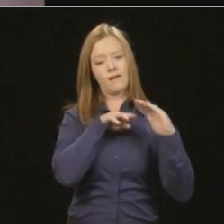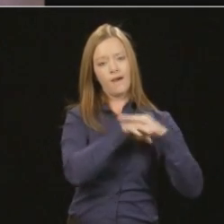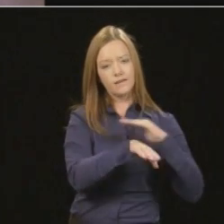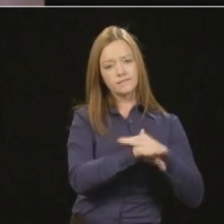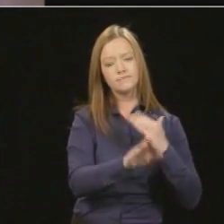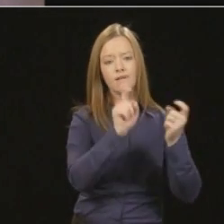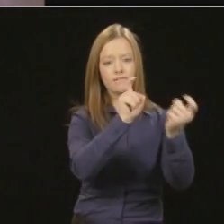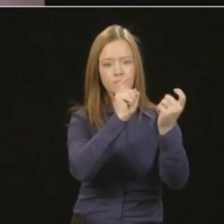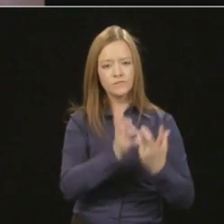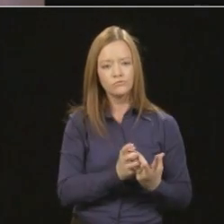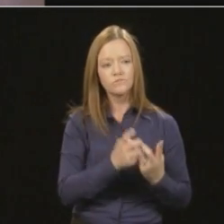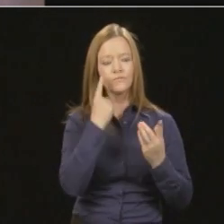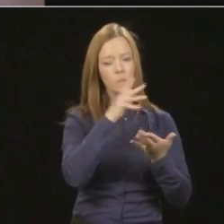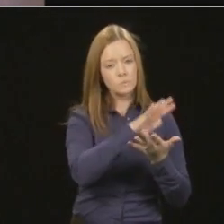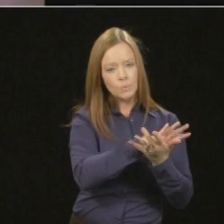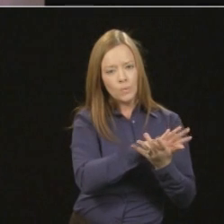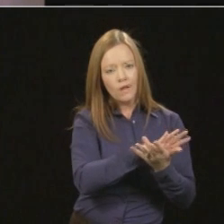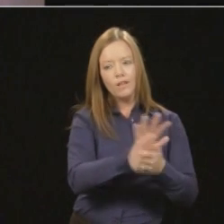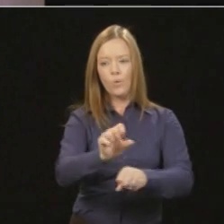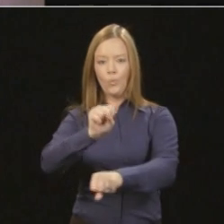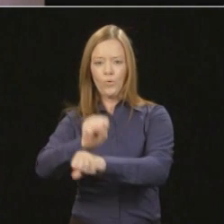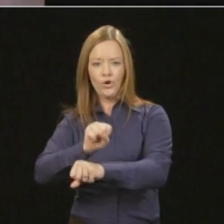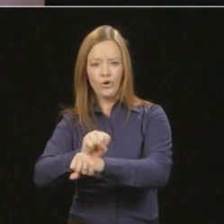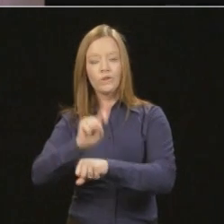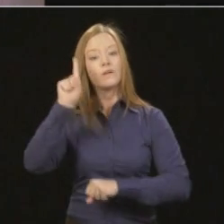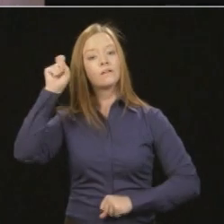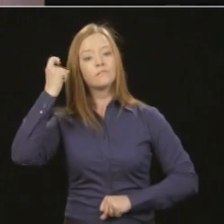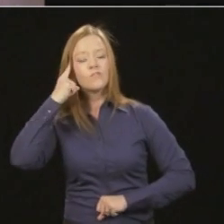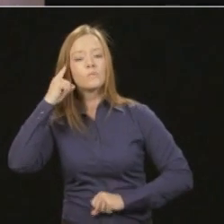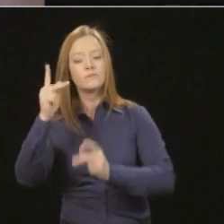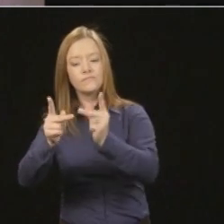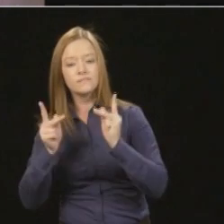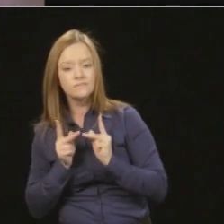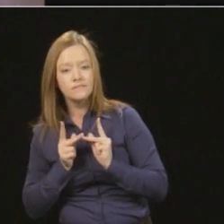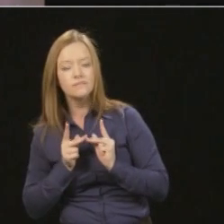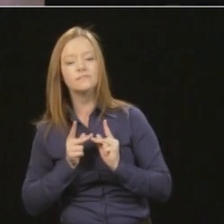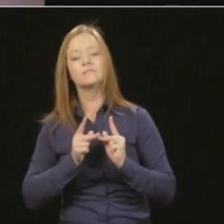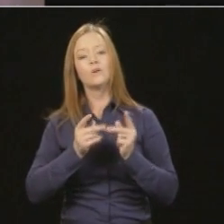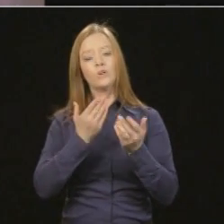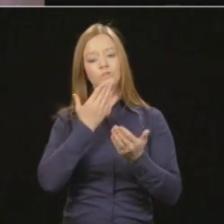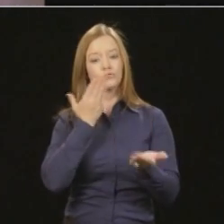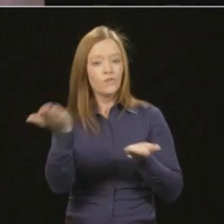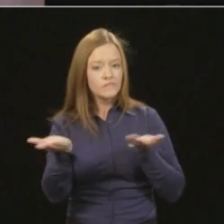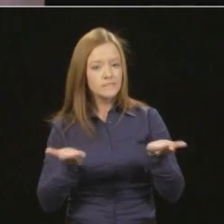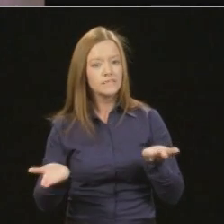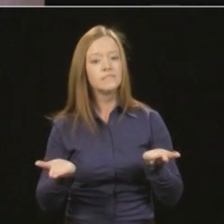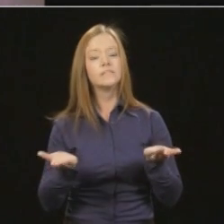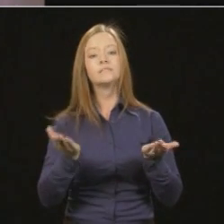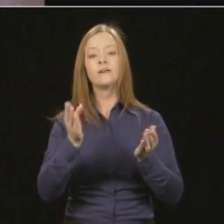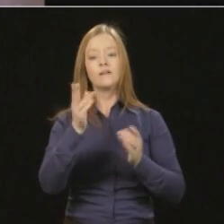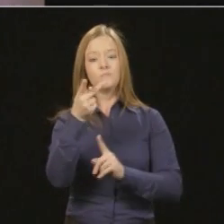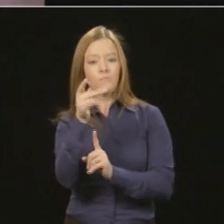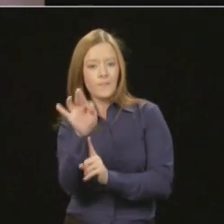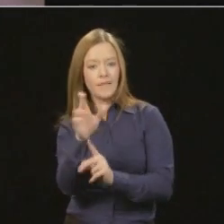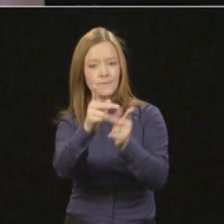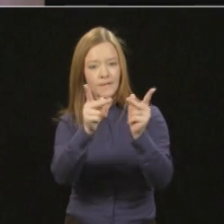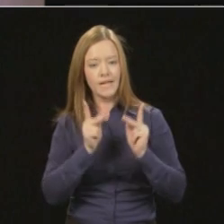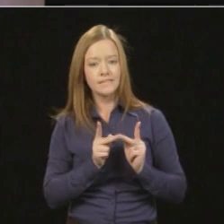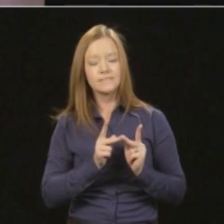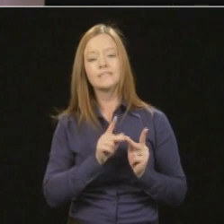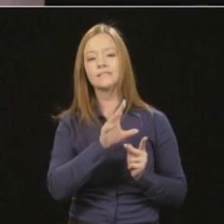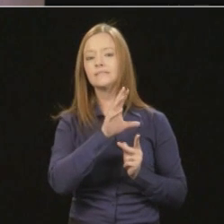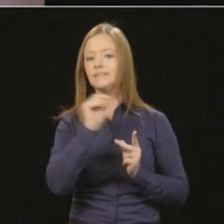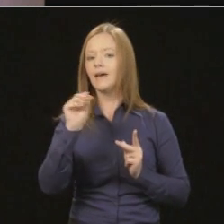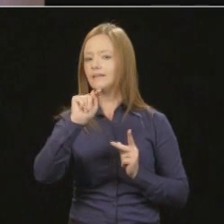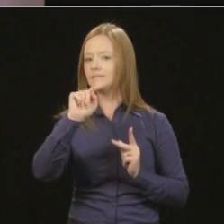school, employment, government facilities, programs and services, public accommodations, and in telecommunications. You